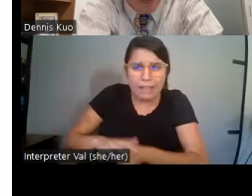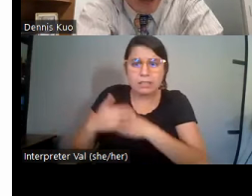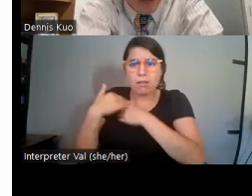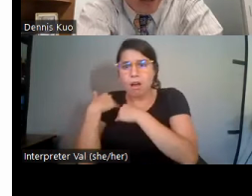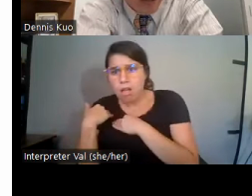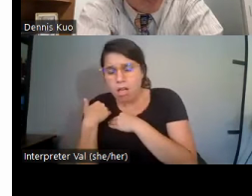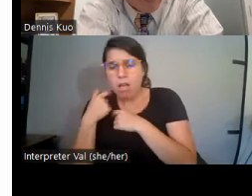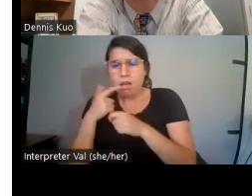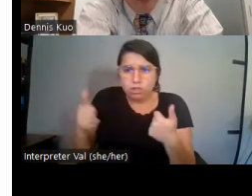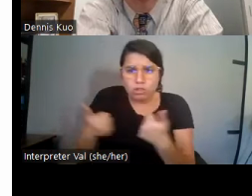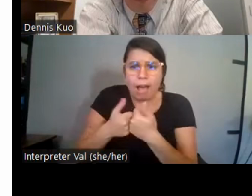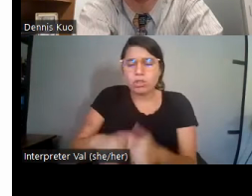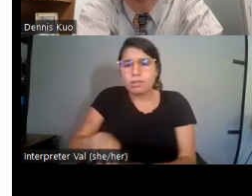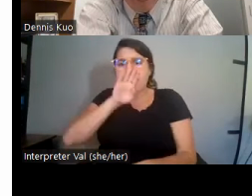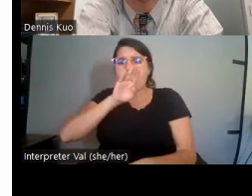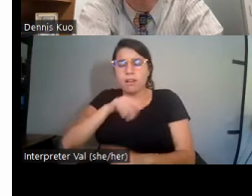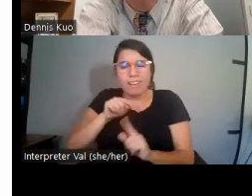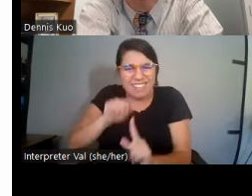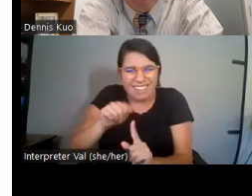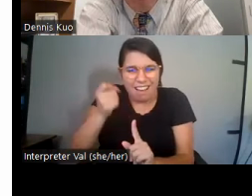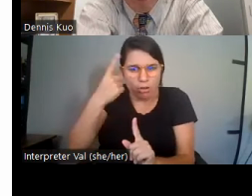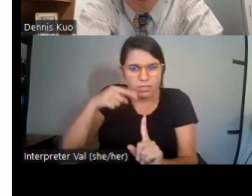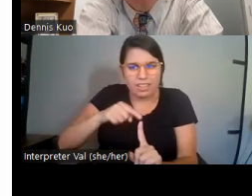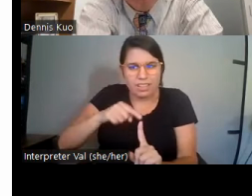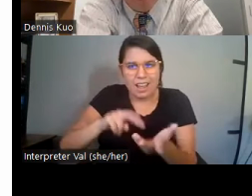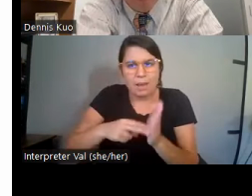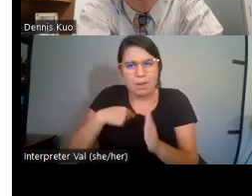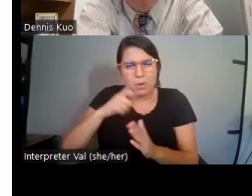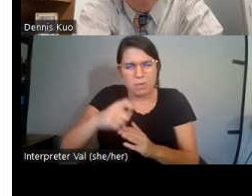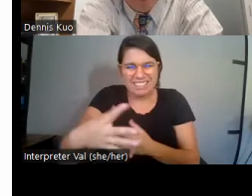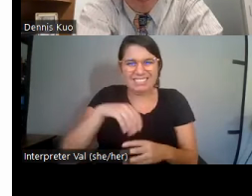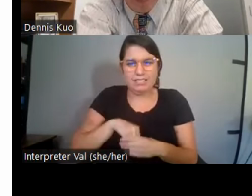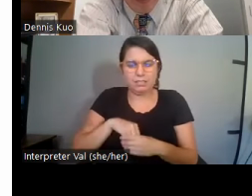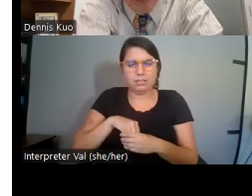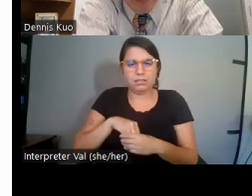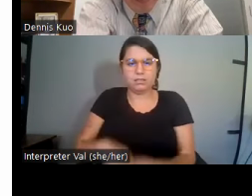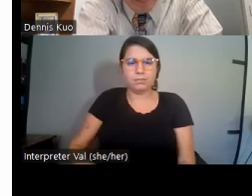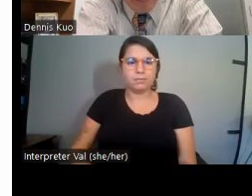the challenges that folks face by going from component to component.